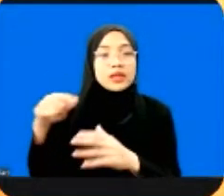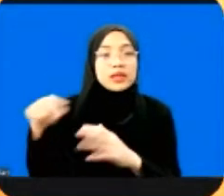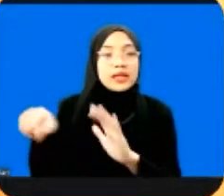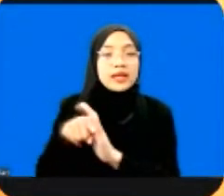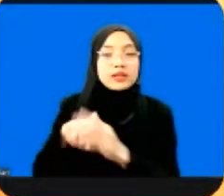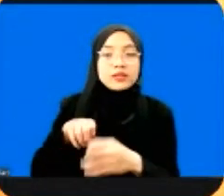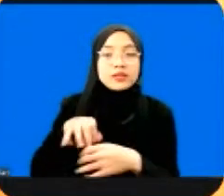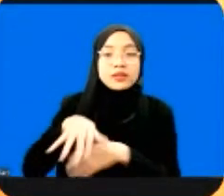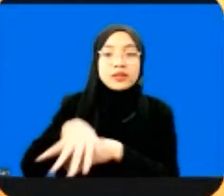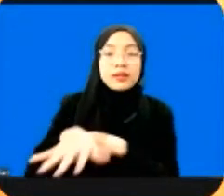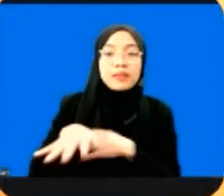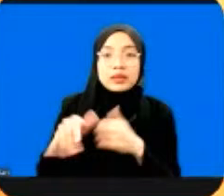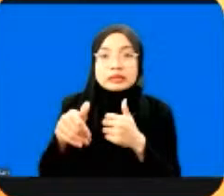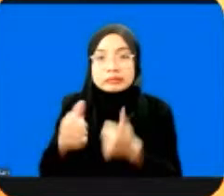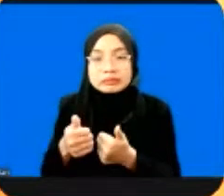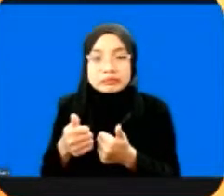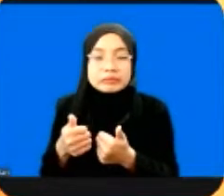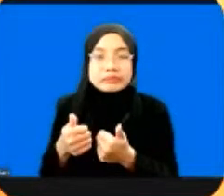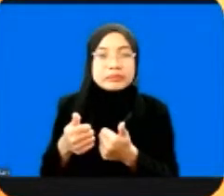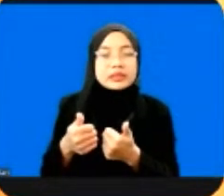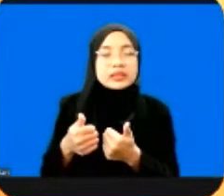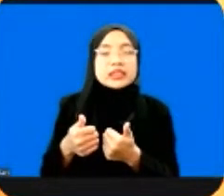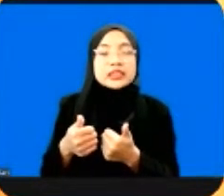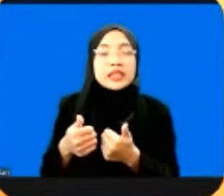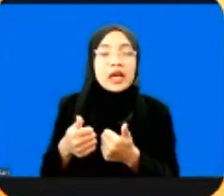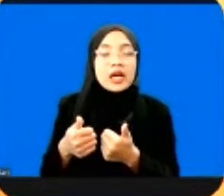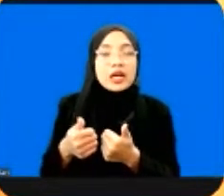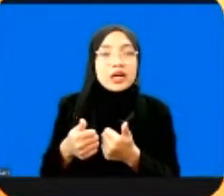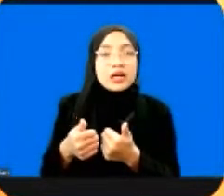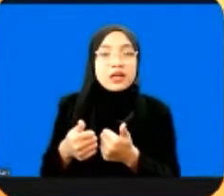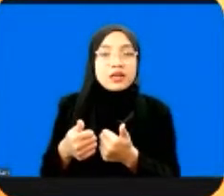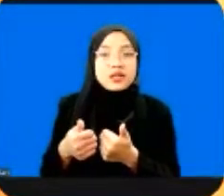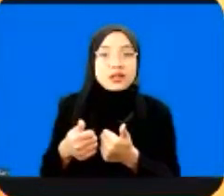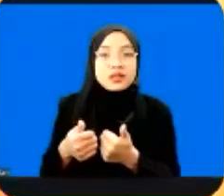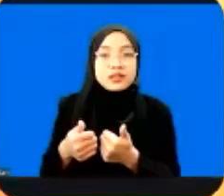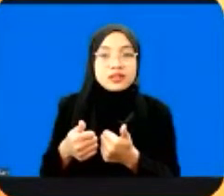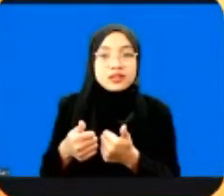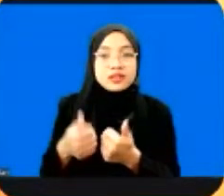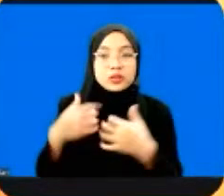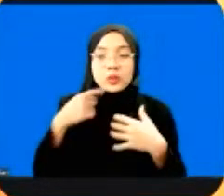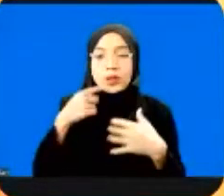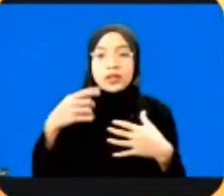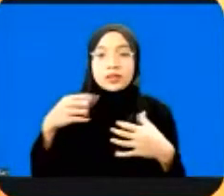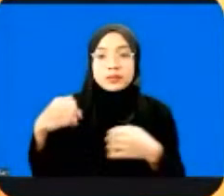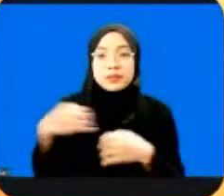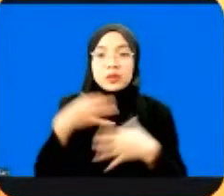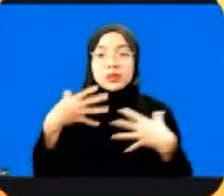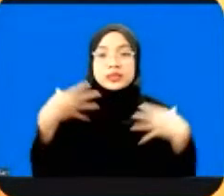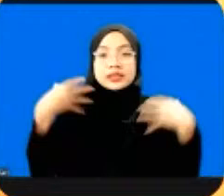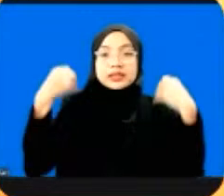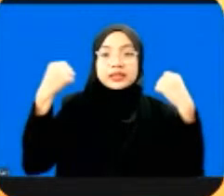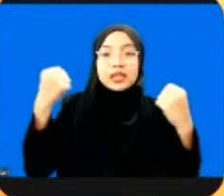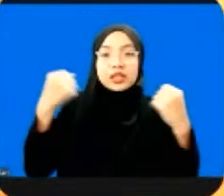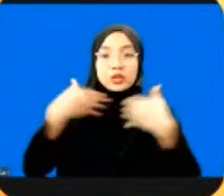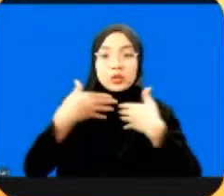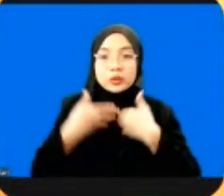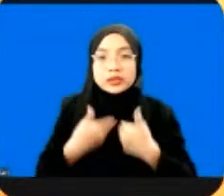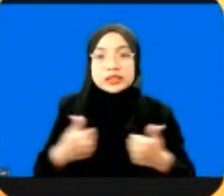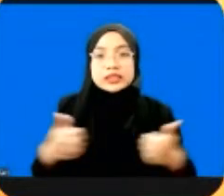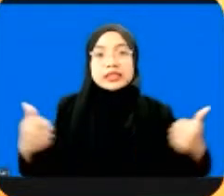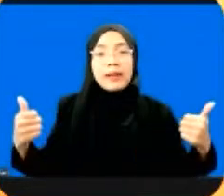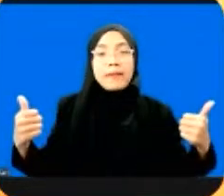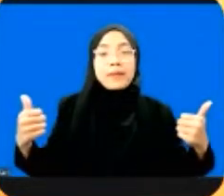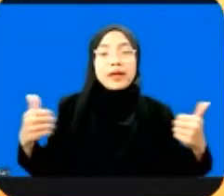terms of health outcome in the countries. For example, back in 2017 and